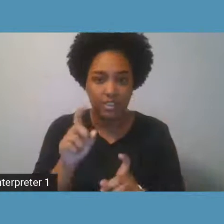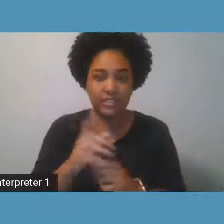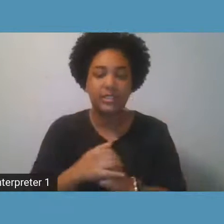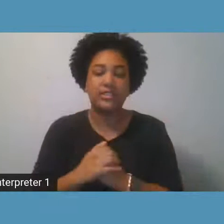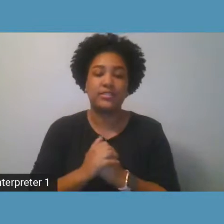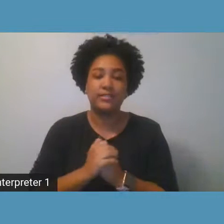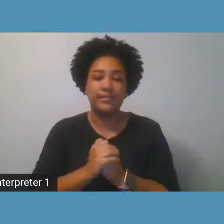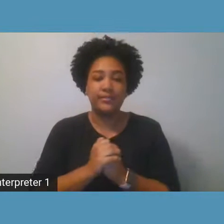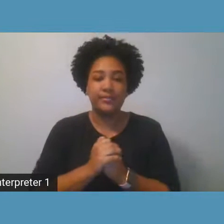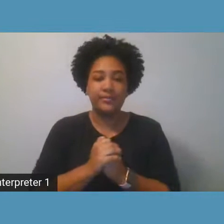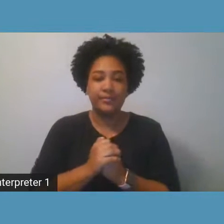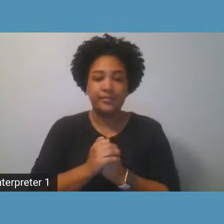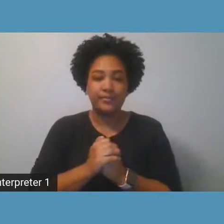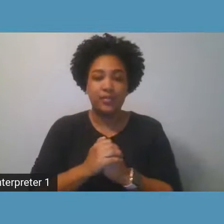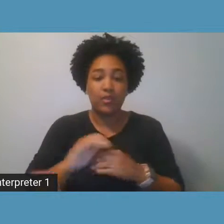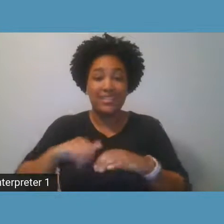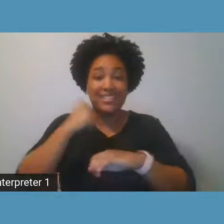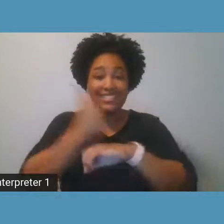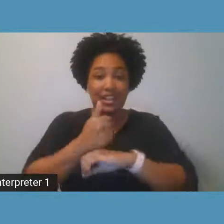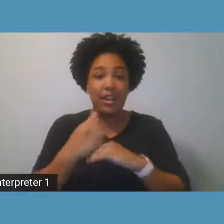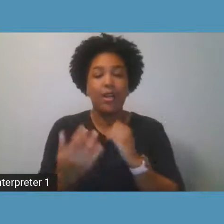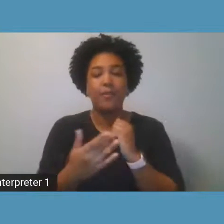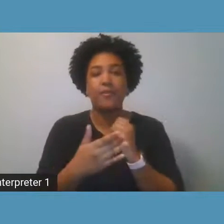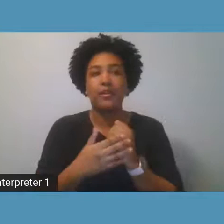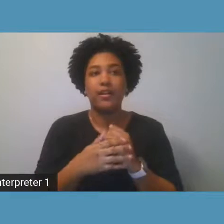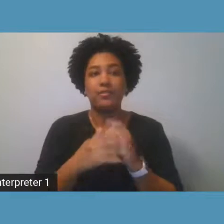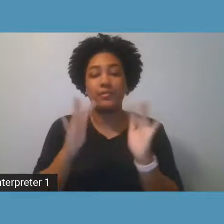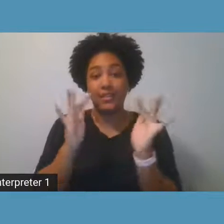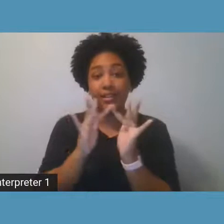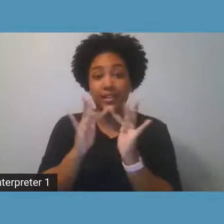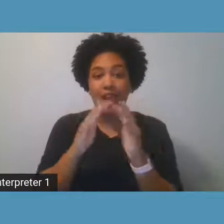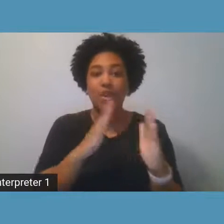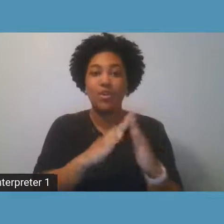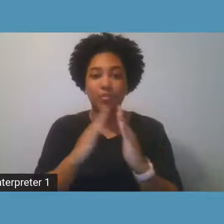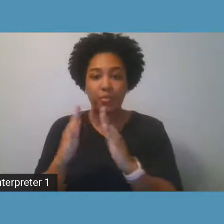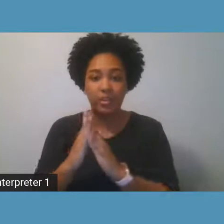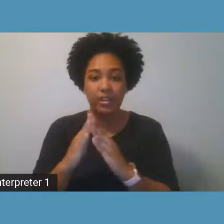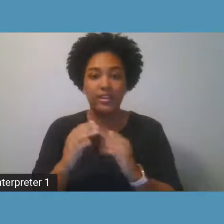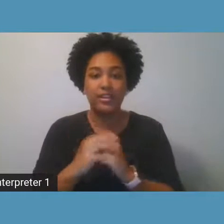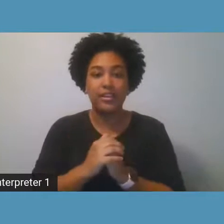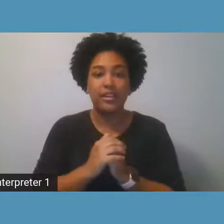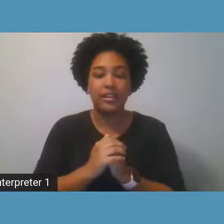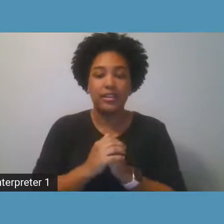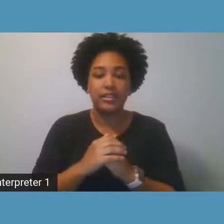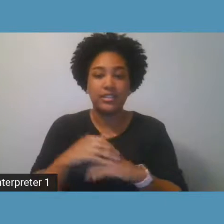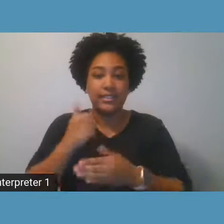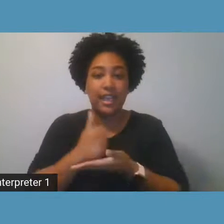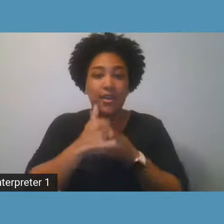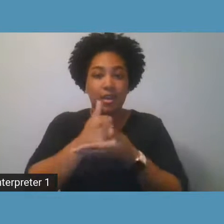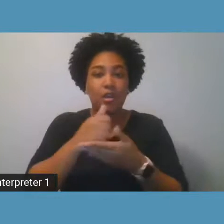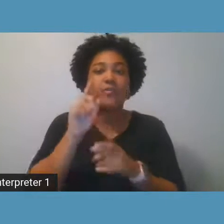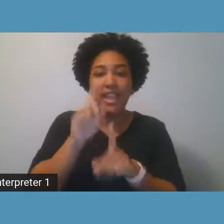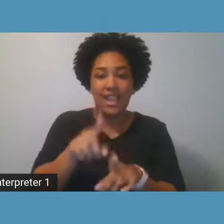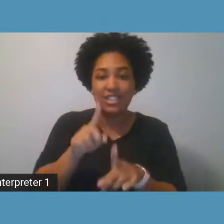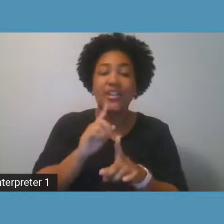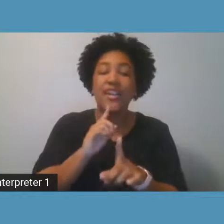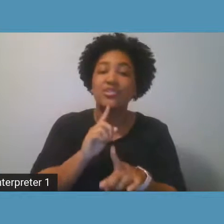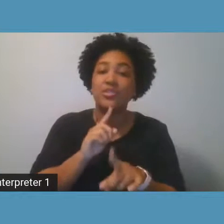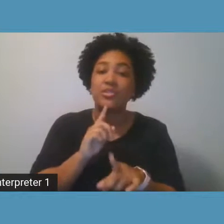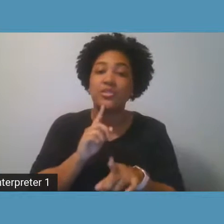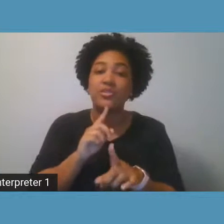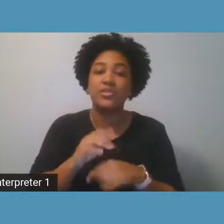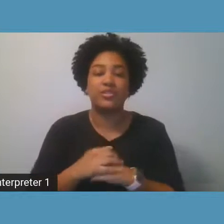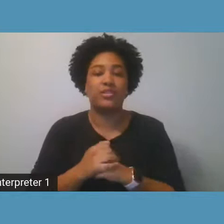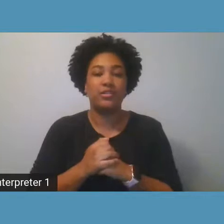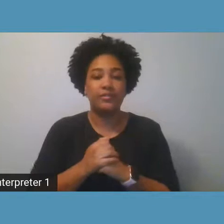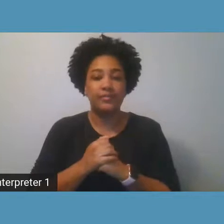for raising questions, posting answers, and connecting with your fellow museum practitioners. If you are looking for help in between